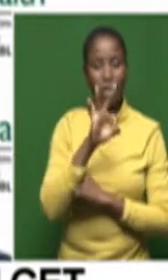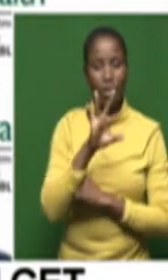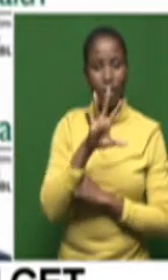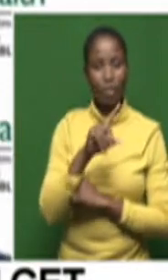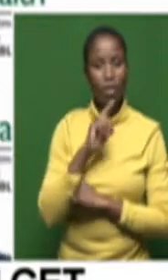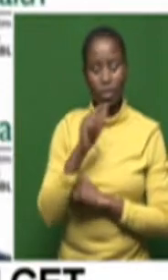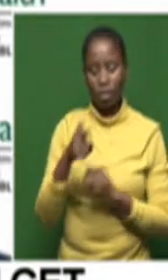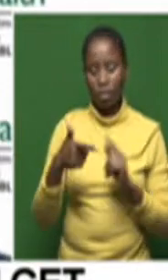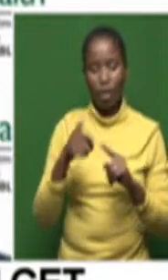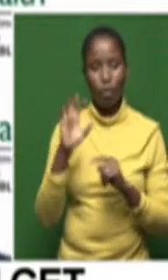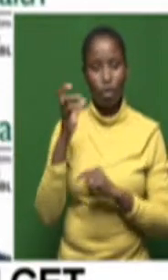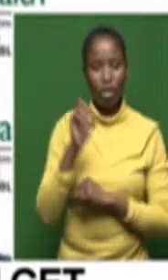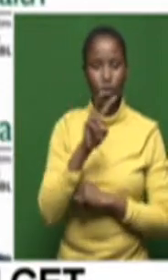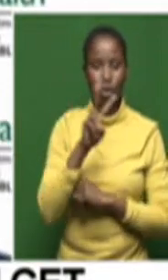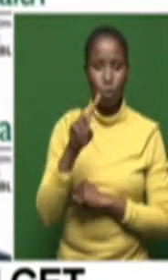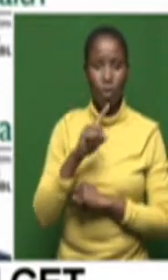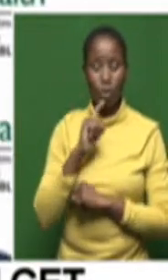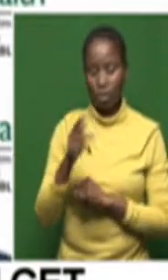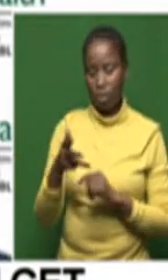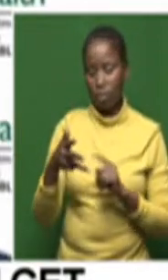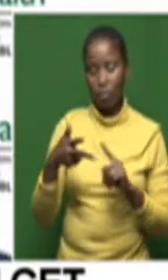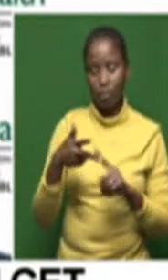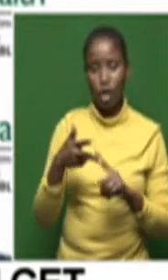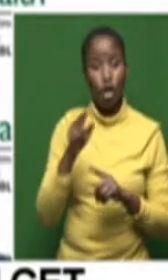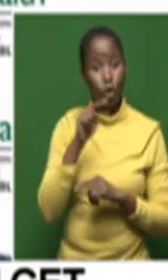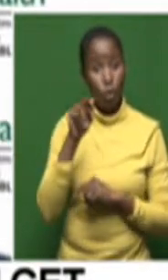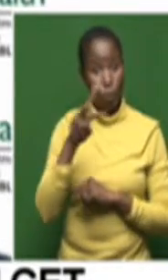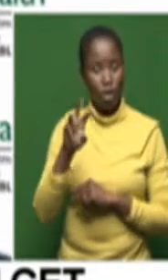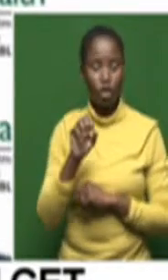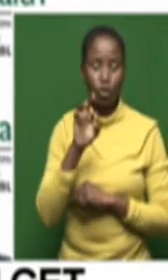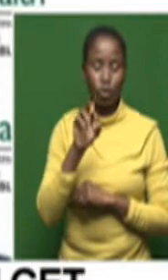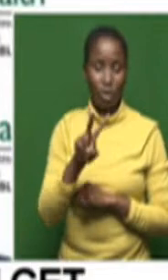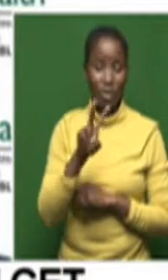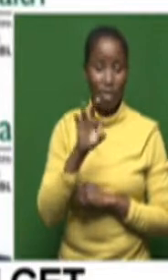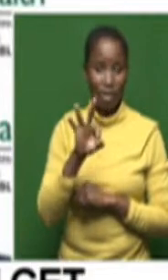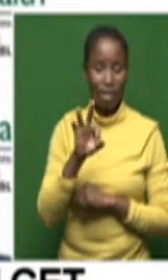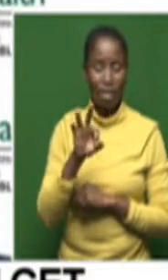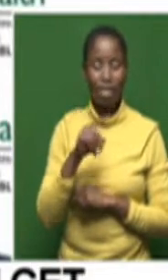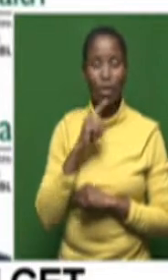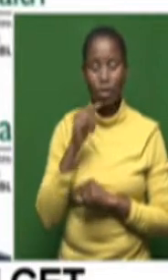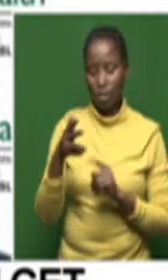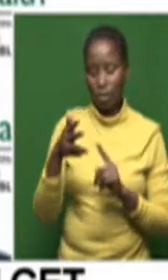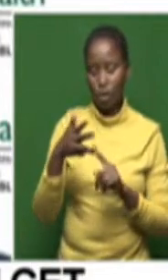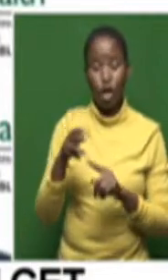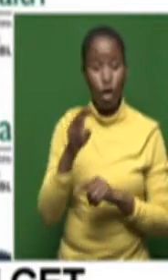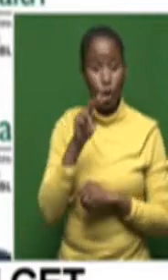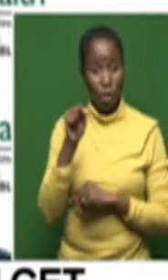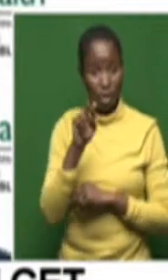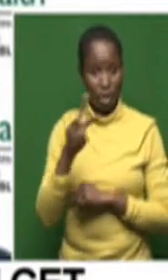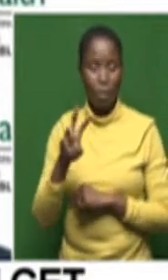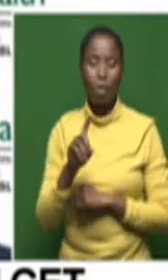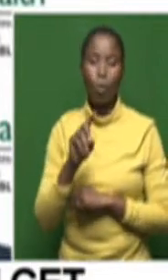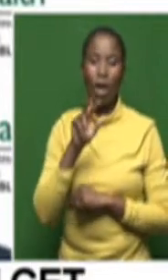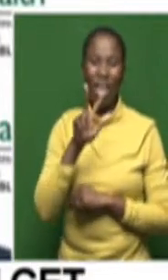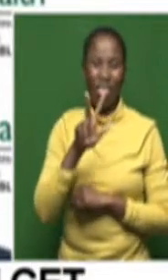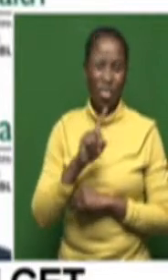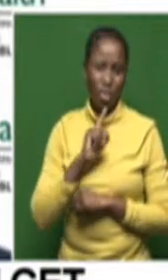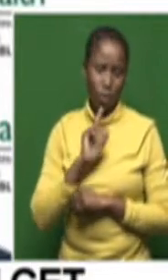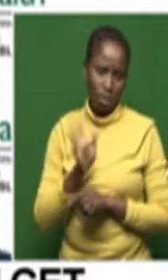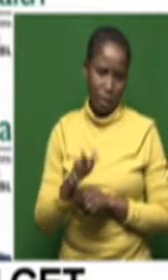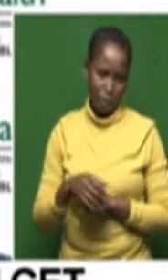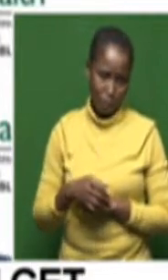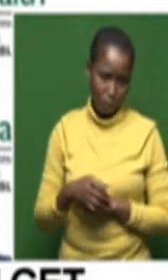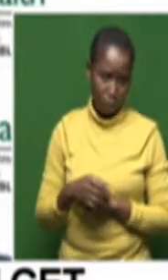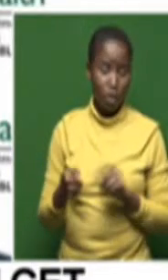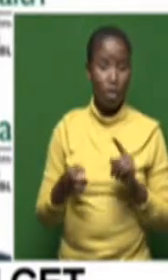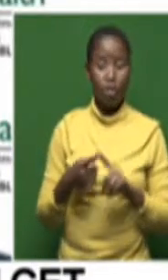Free State 22,000, the Northwest 23,000, and the Northern Cape 8,000. As of last